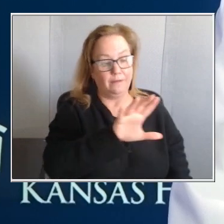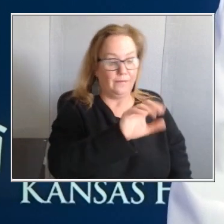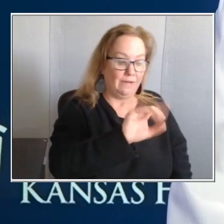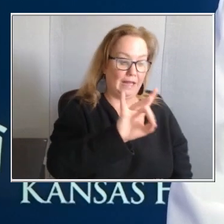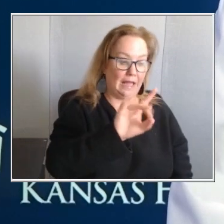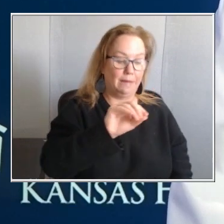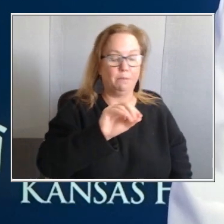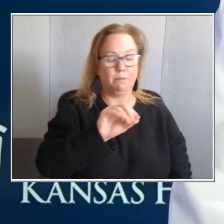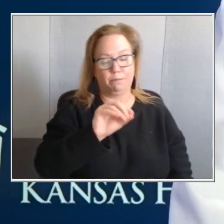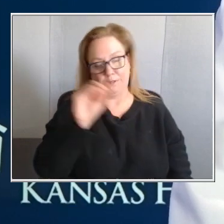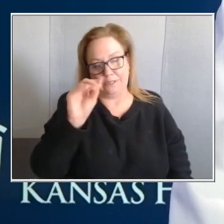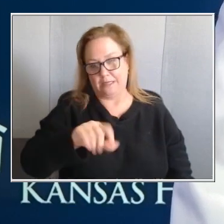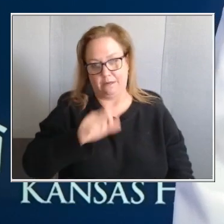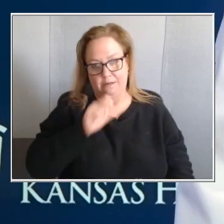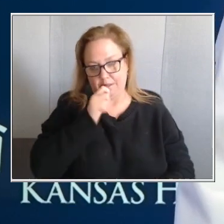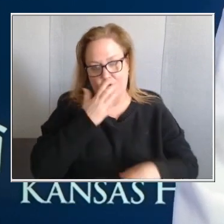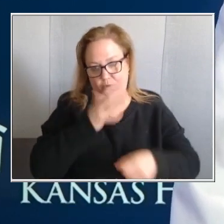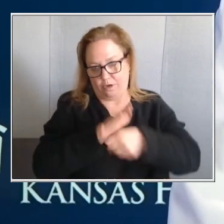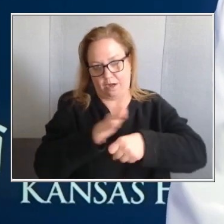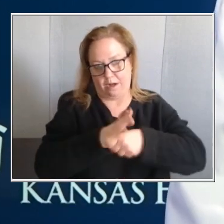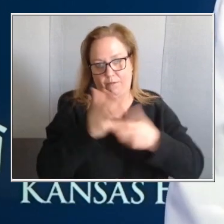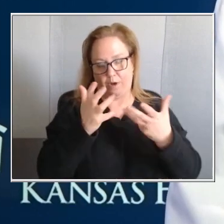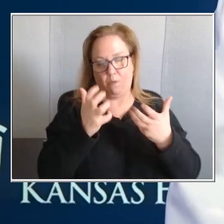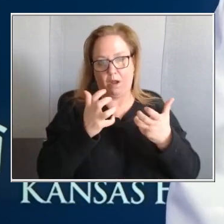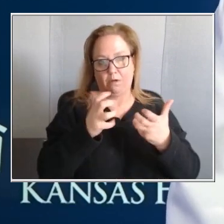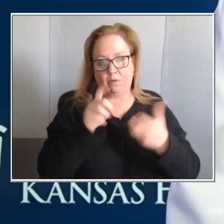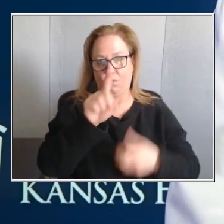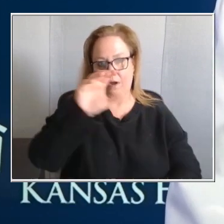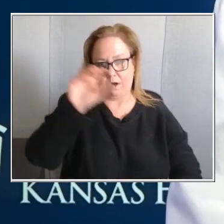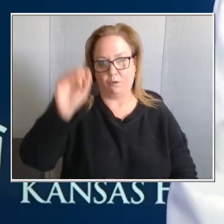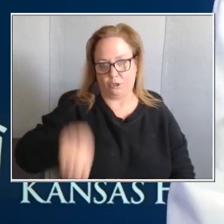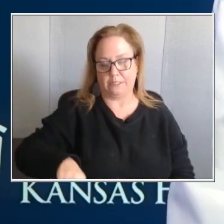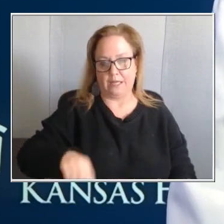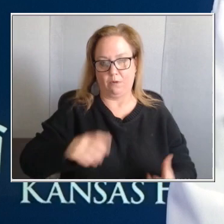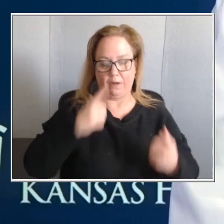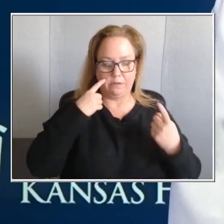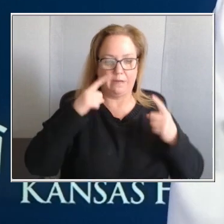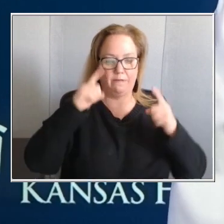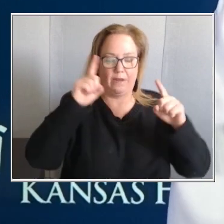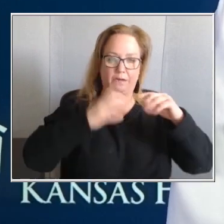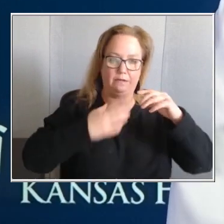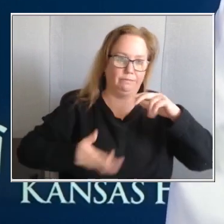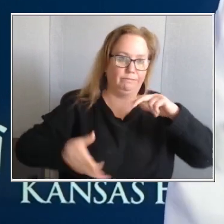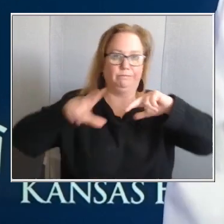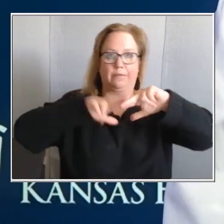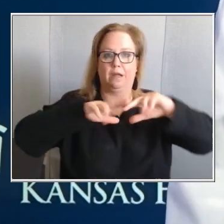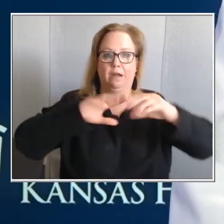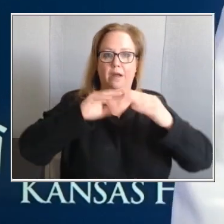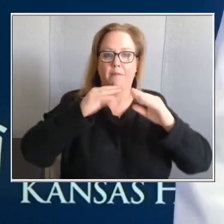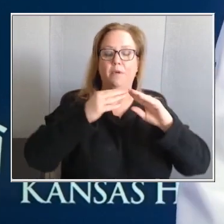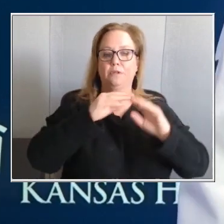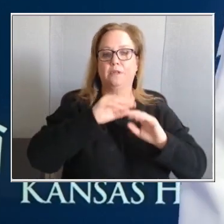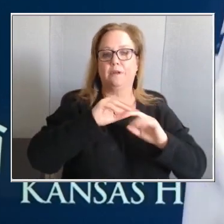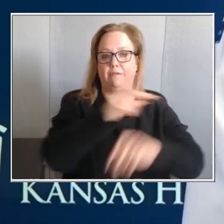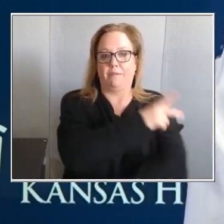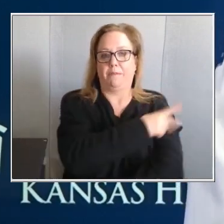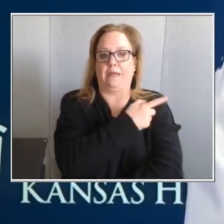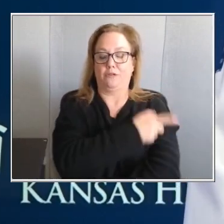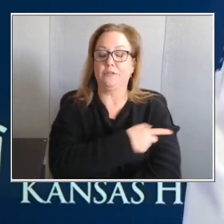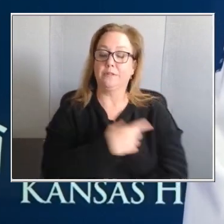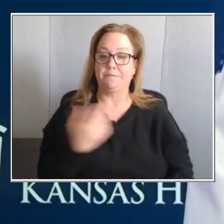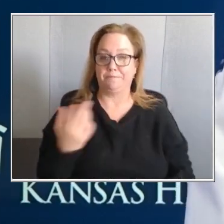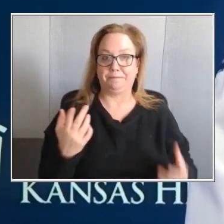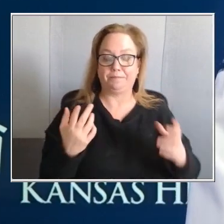much better than that and cure everybody. This needs to be effective in a much greater percentage of patients. And so one of